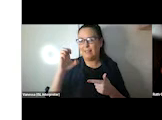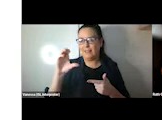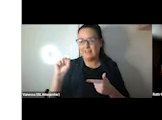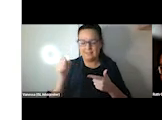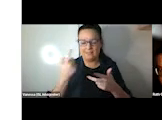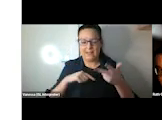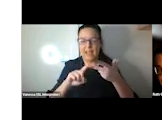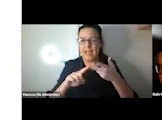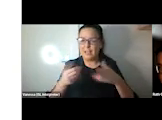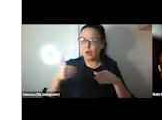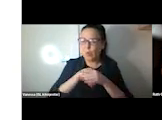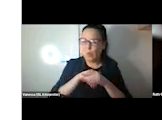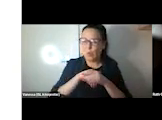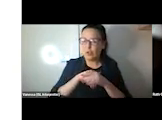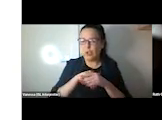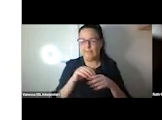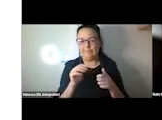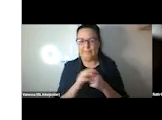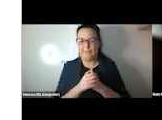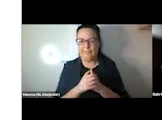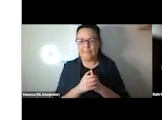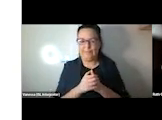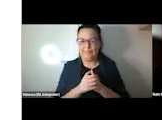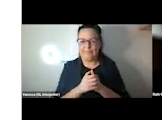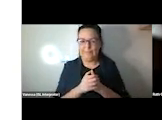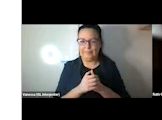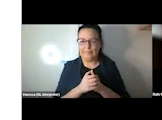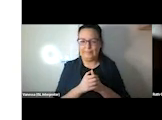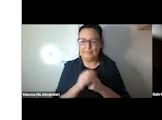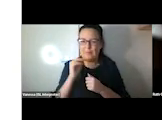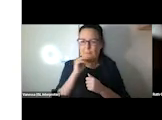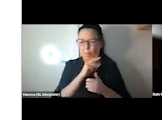value of the new European Bauhaus at European level.